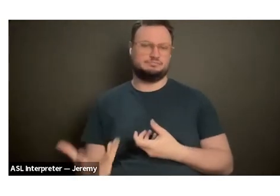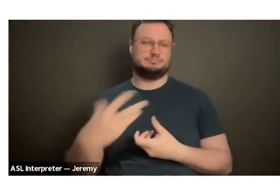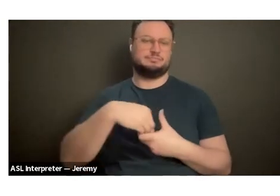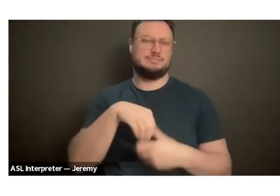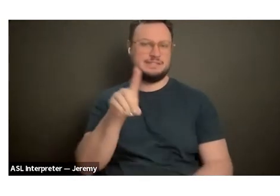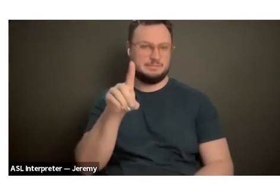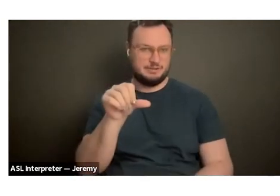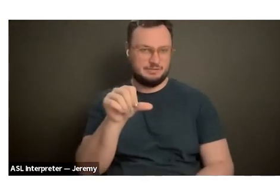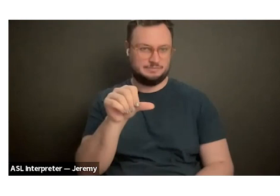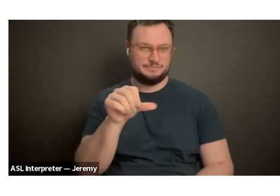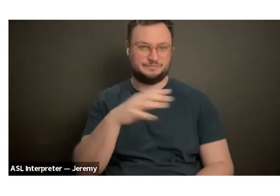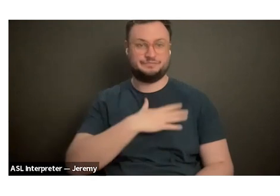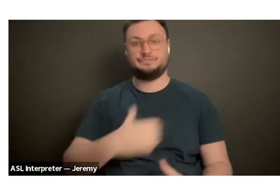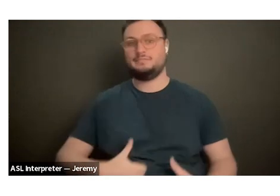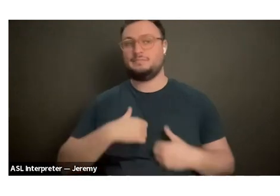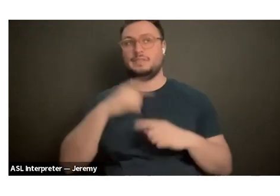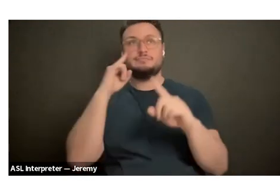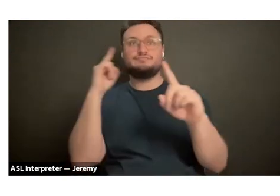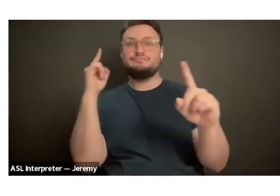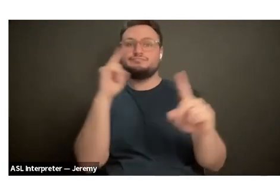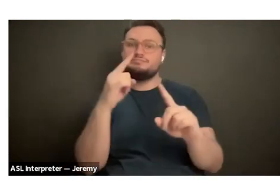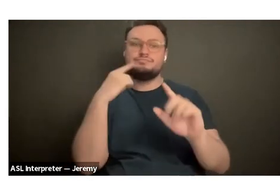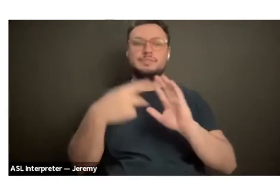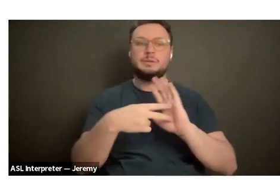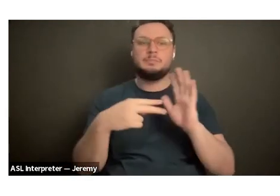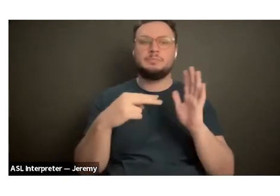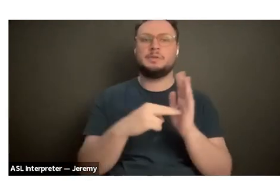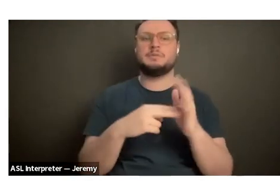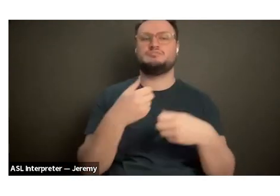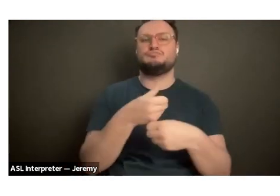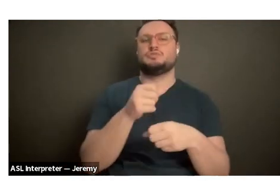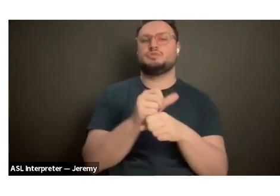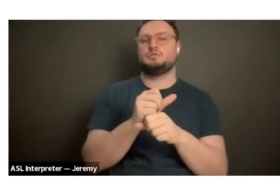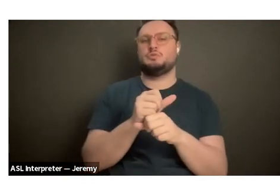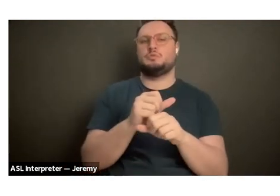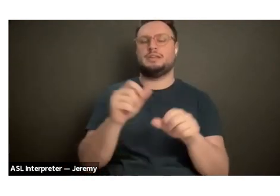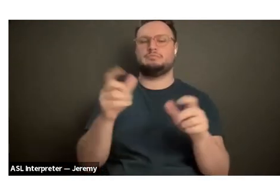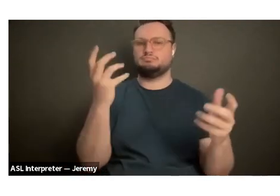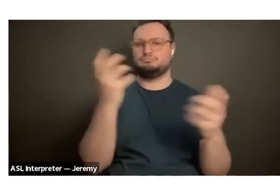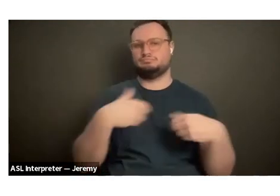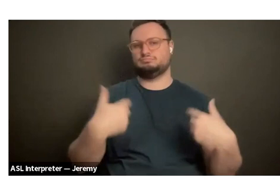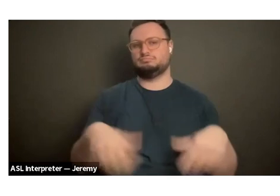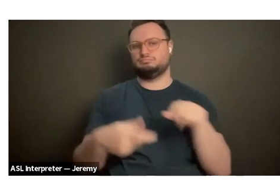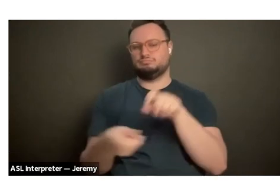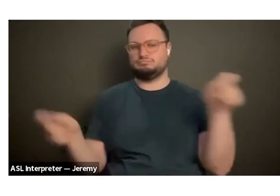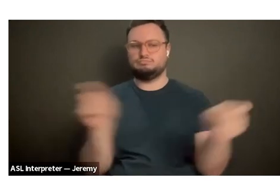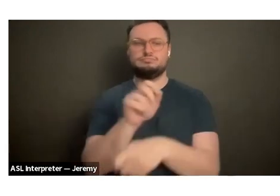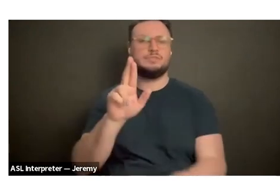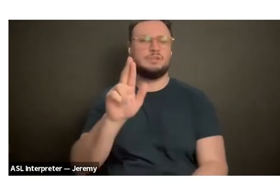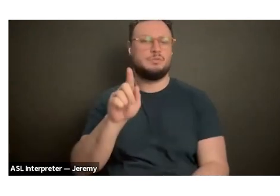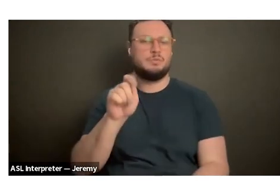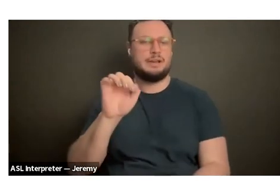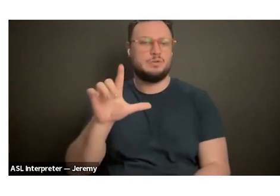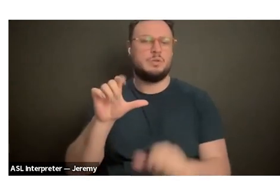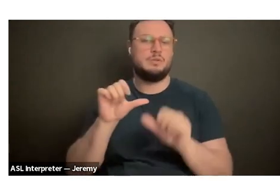so my life's work and life's goal are to create radical, infinite access intimacy as defined by